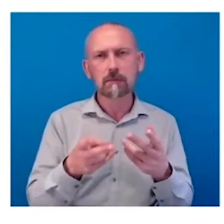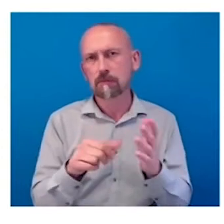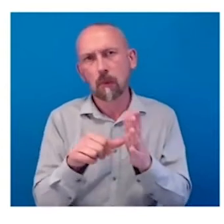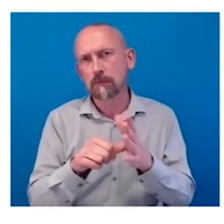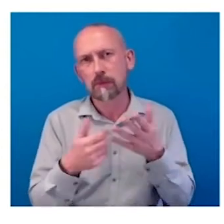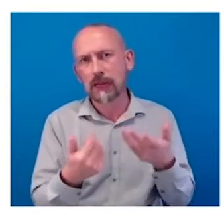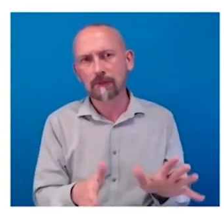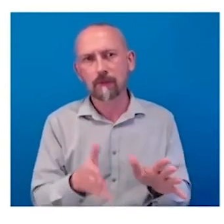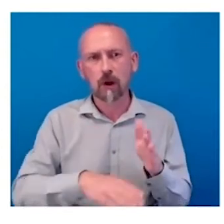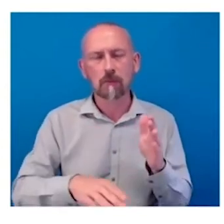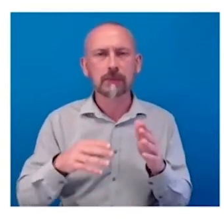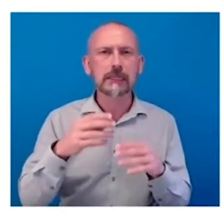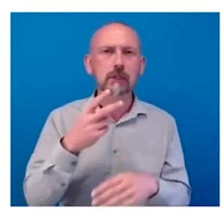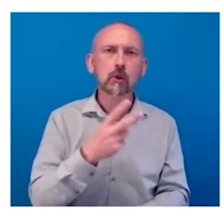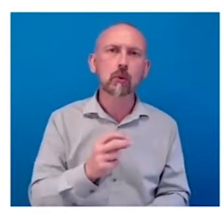Act.